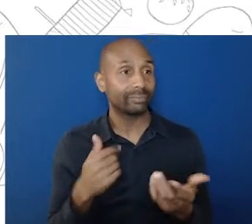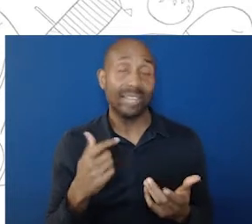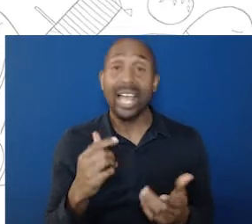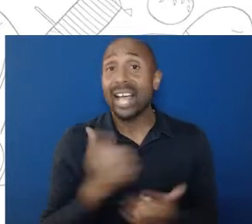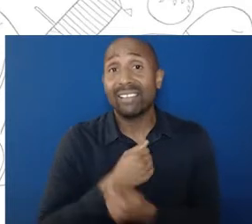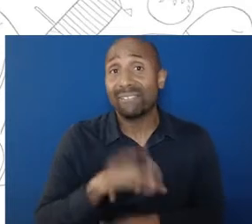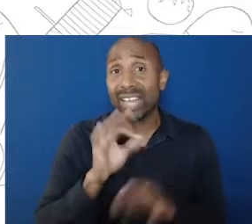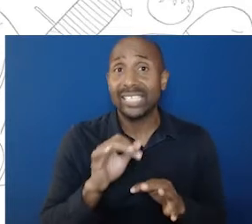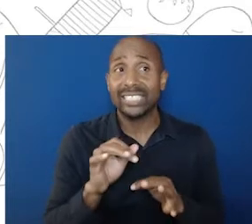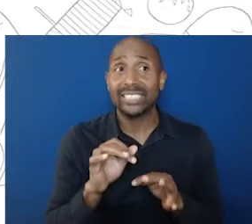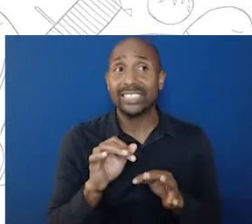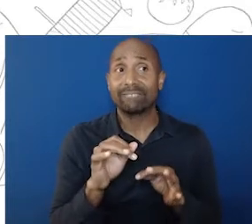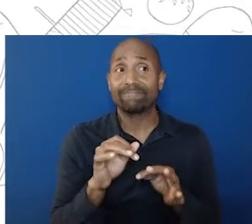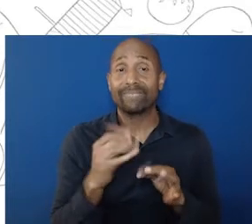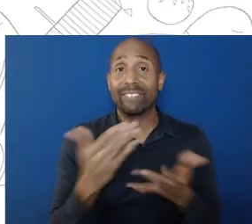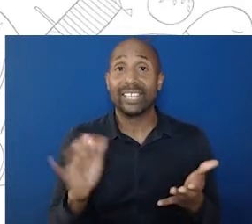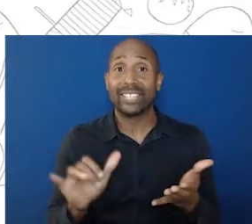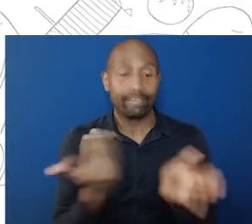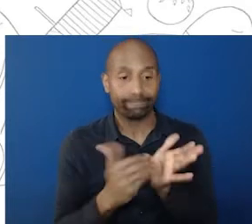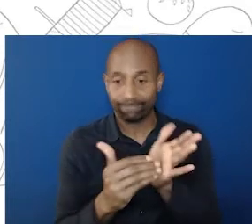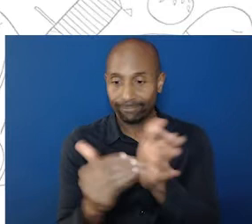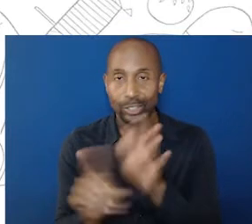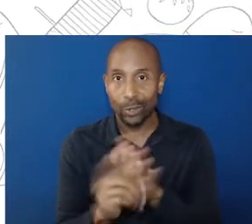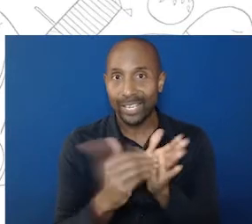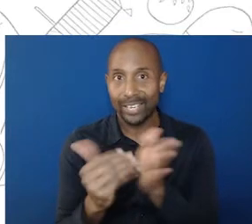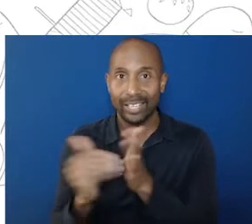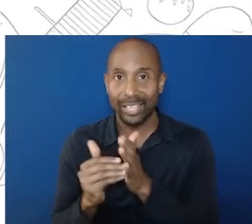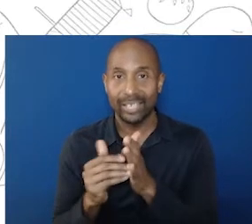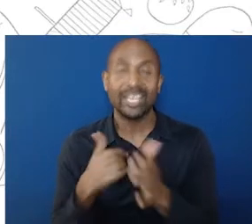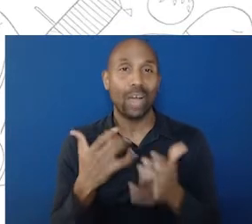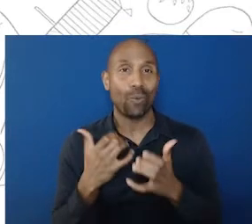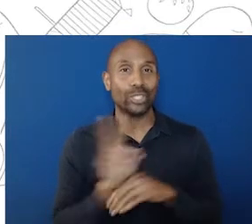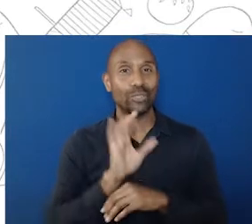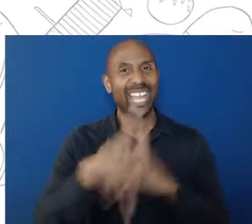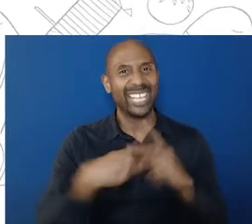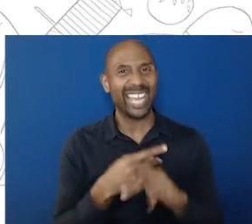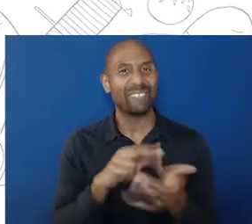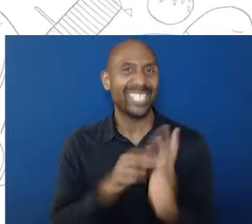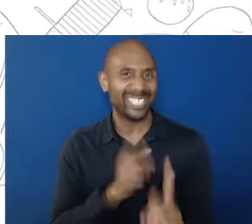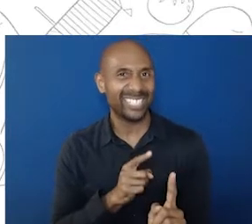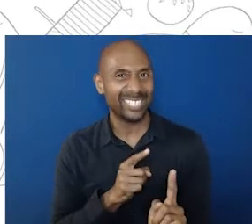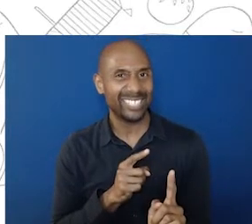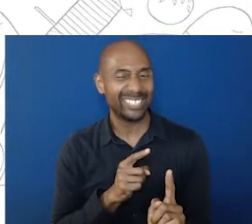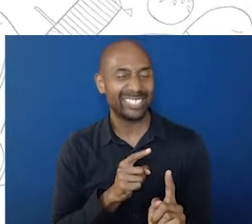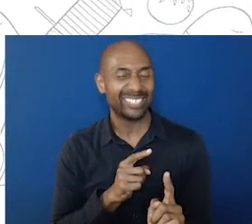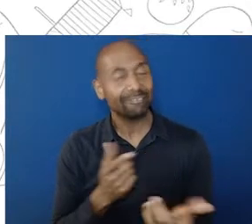repetitive things. I just want to be able to share a level of intentionality that I think sometimes we lose connection